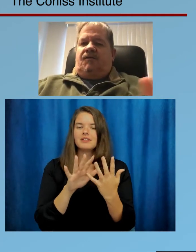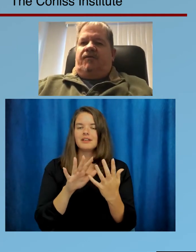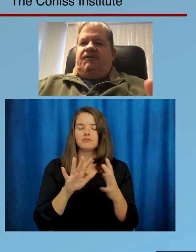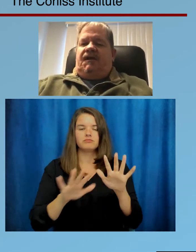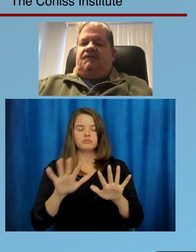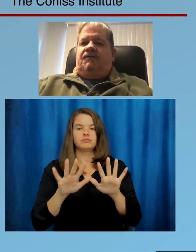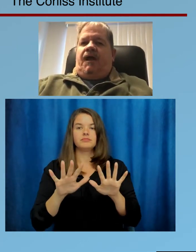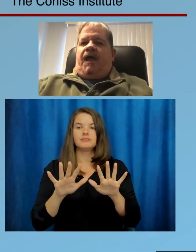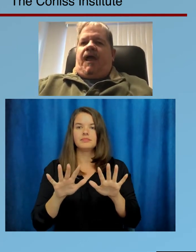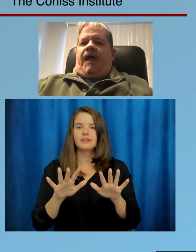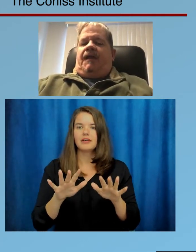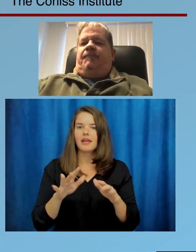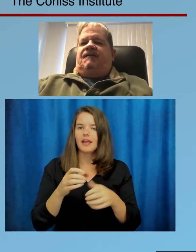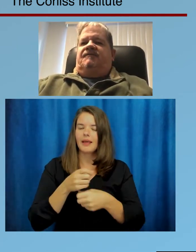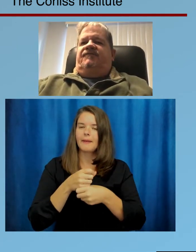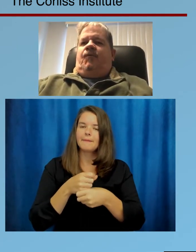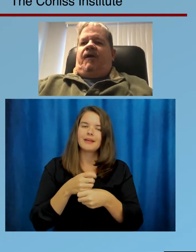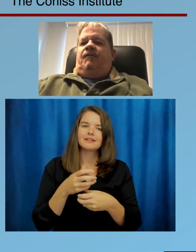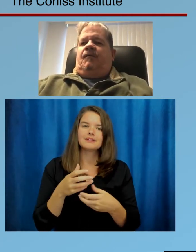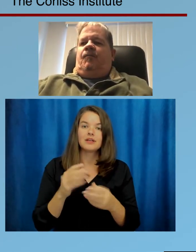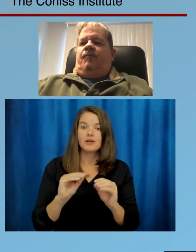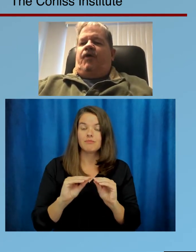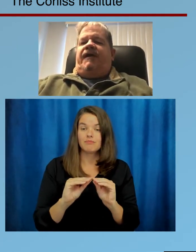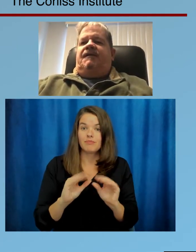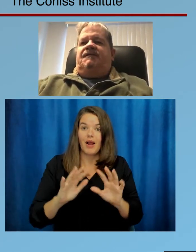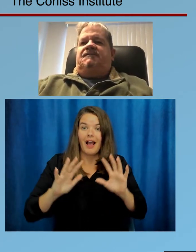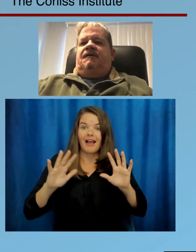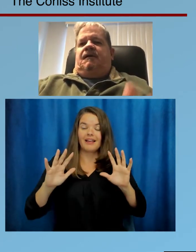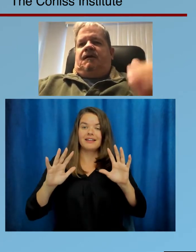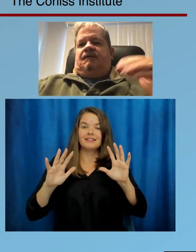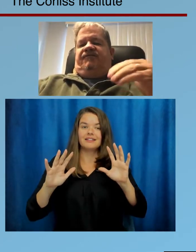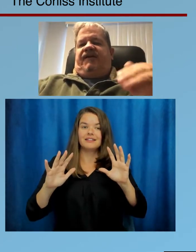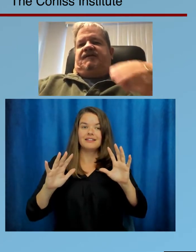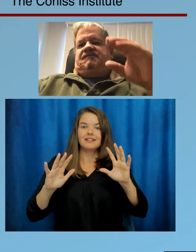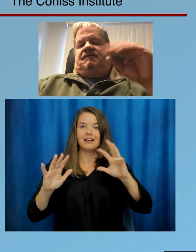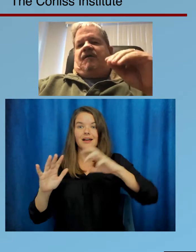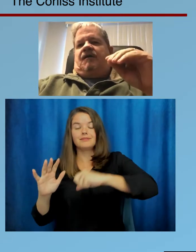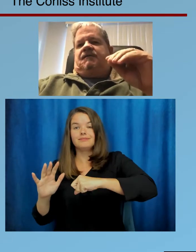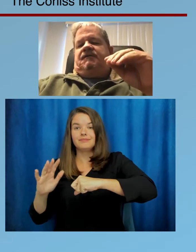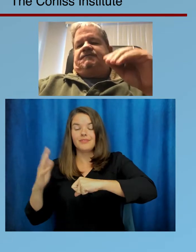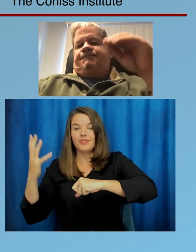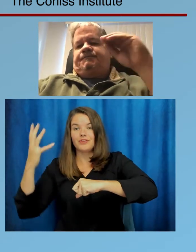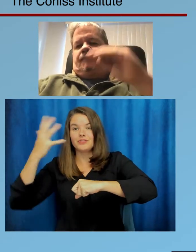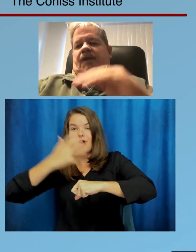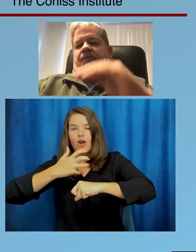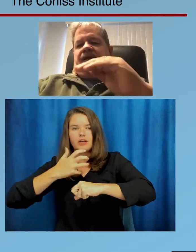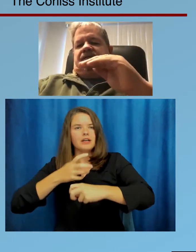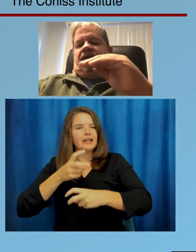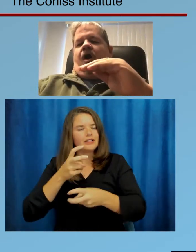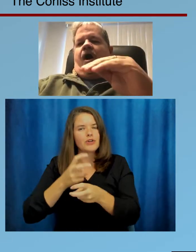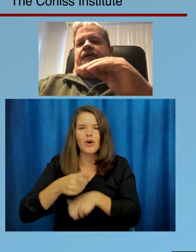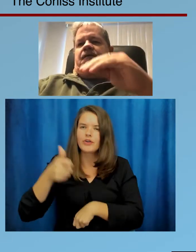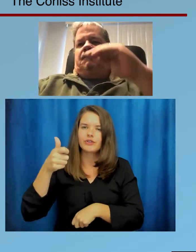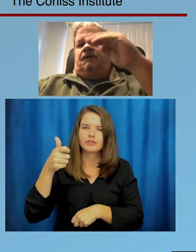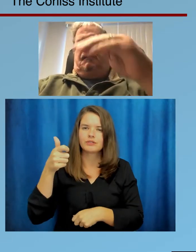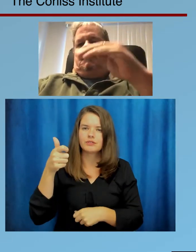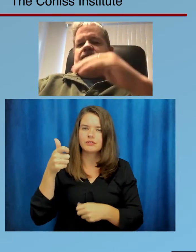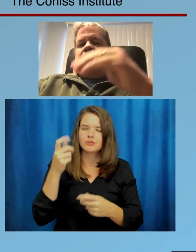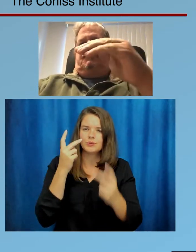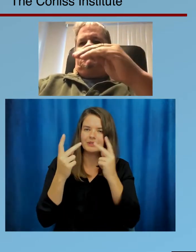it disorientates you. And it makes it, when brightness defeats the darkness, it makes it